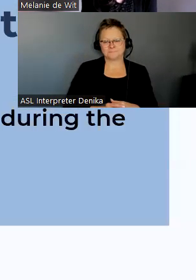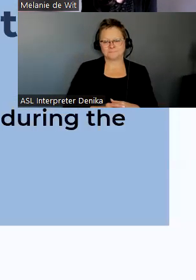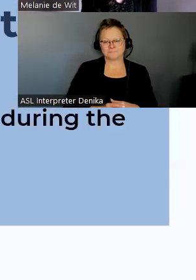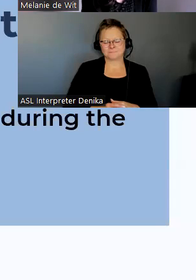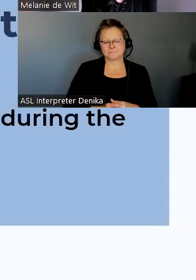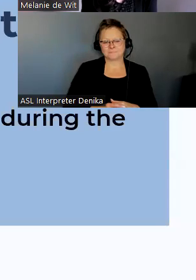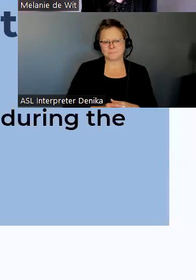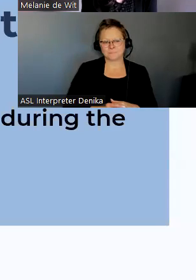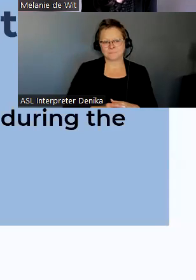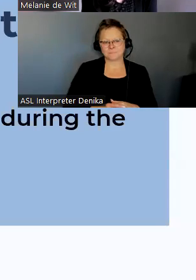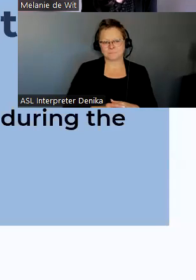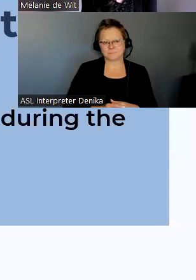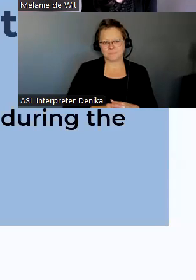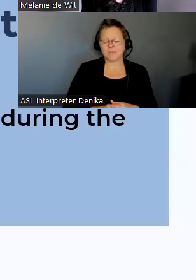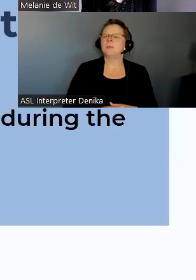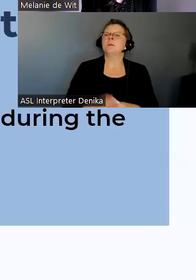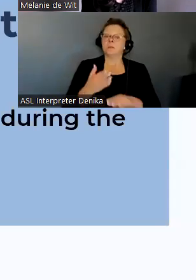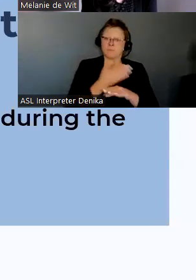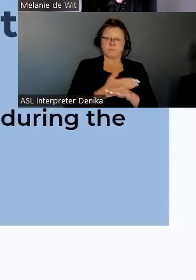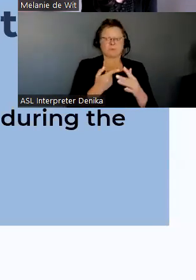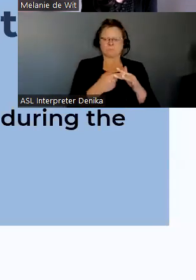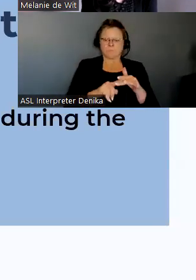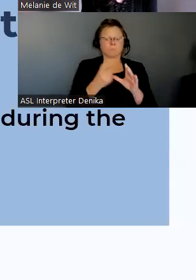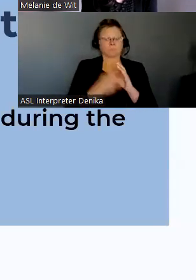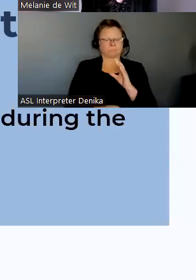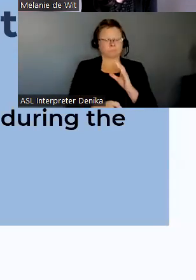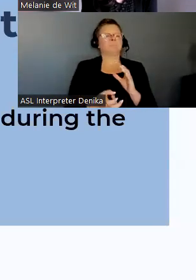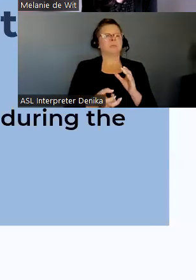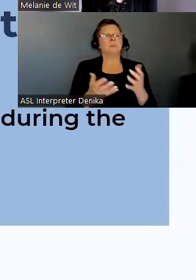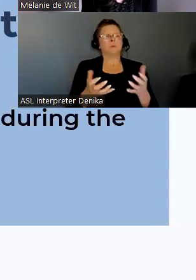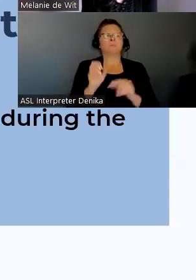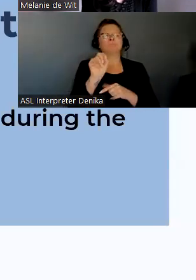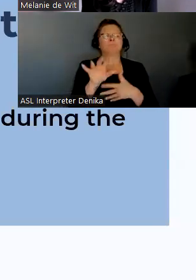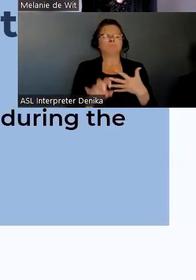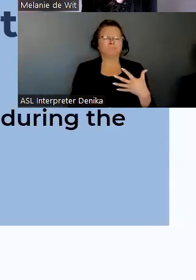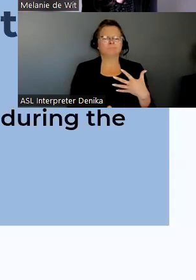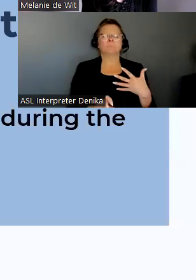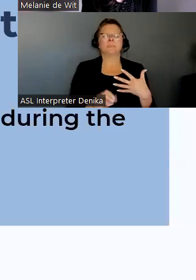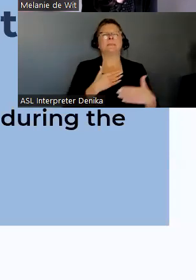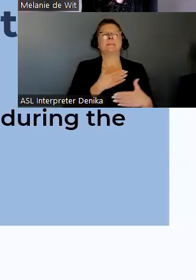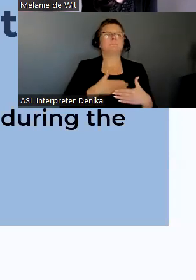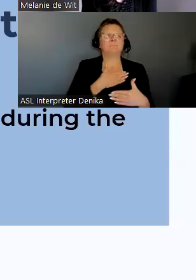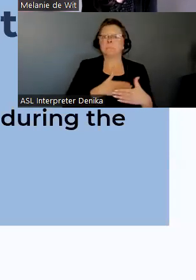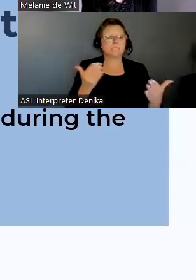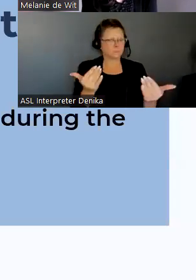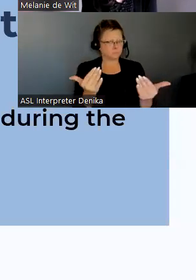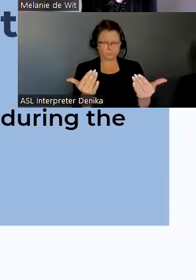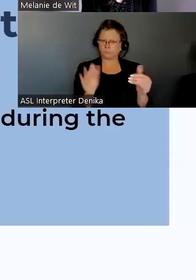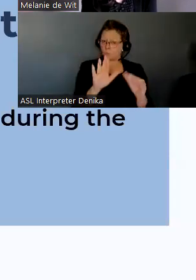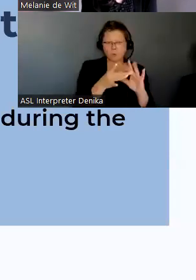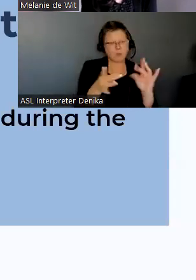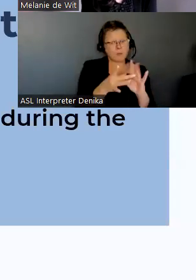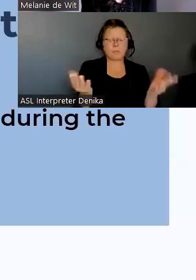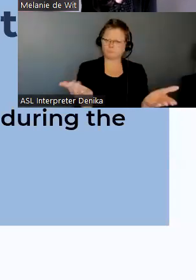Just a few housekeeping items before we get started. We do encourage everyone to make comments during the session